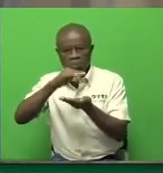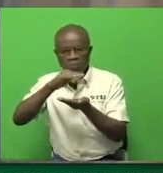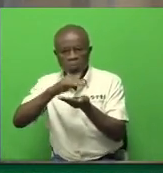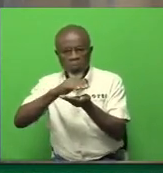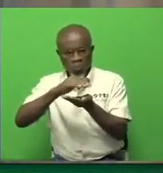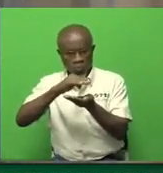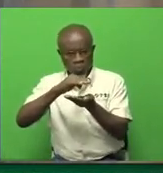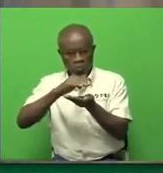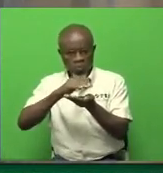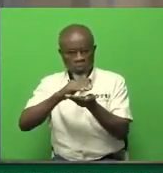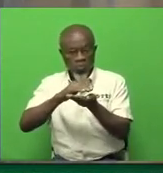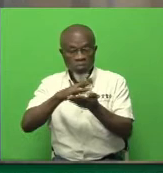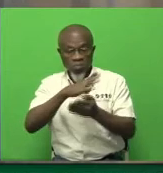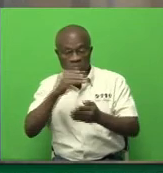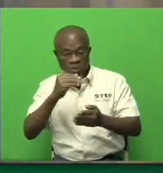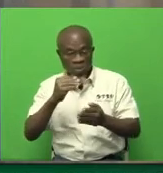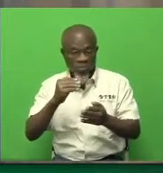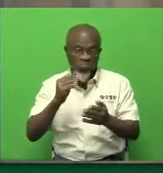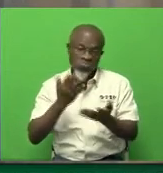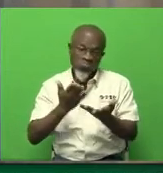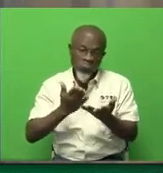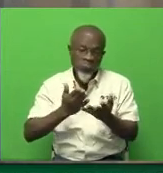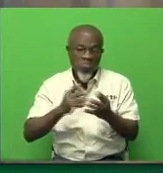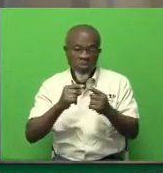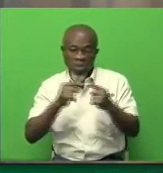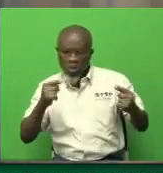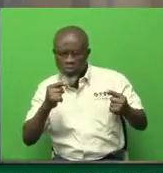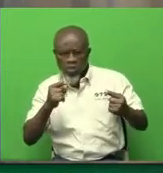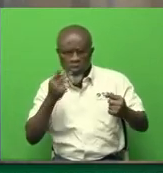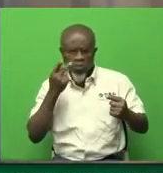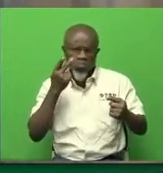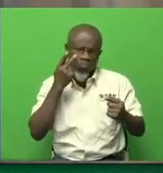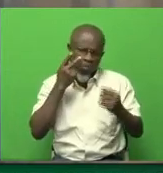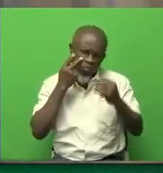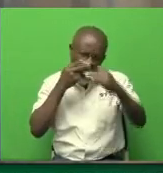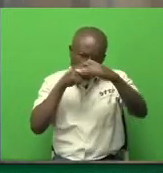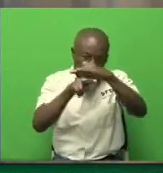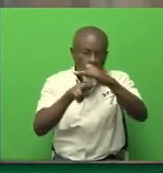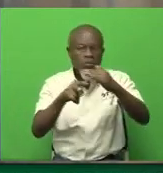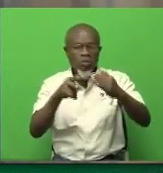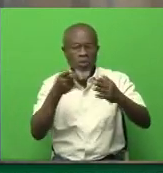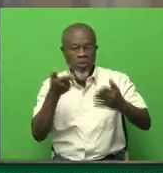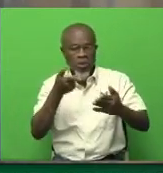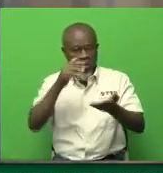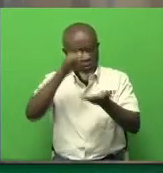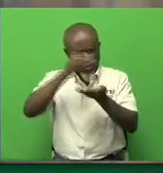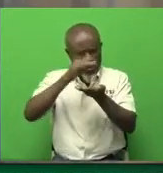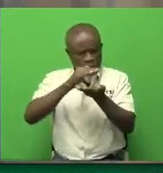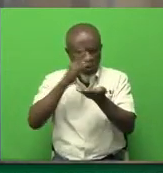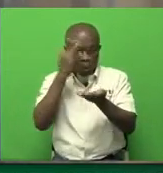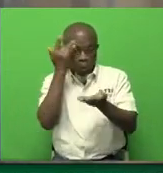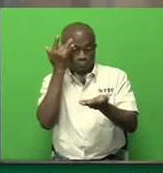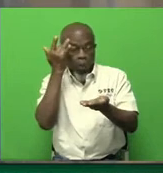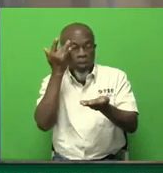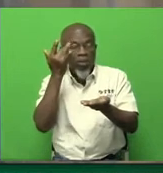and contrary to The View that these contractions were